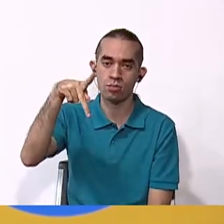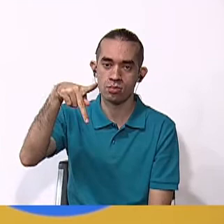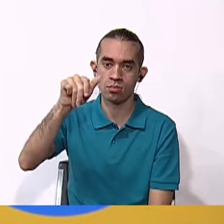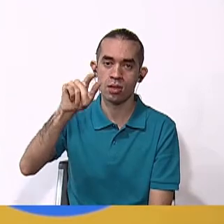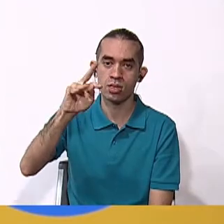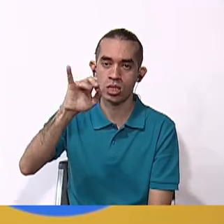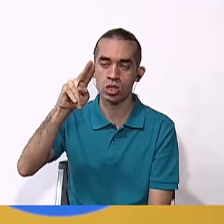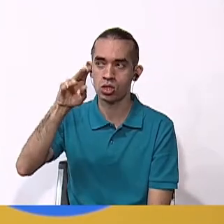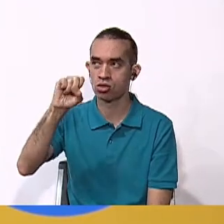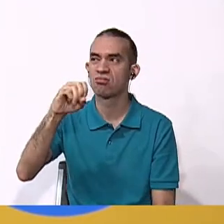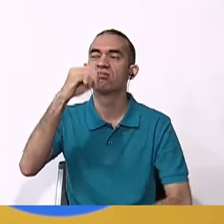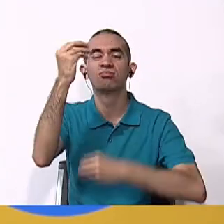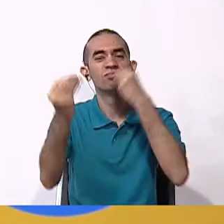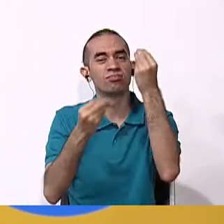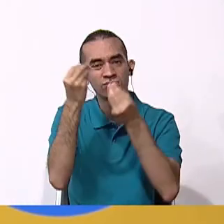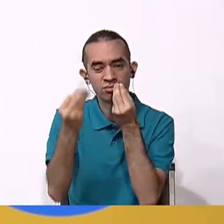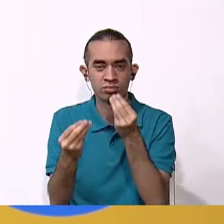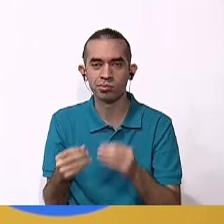do?